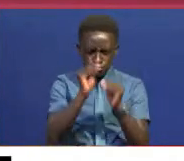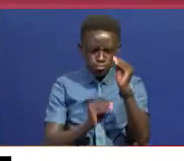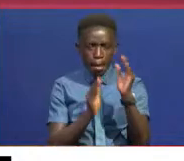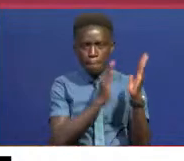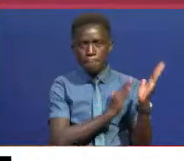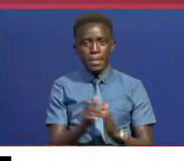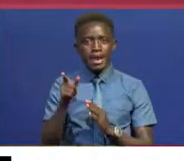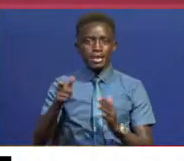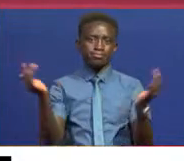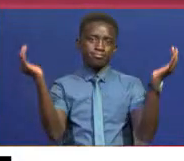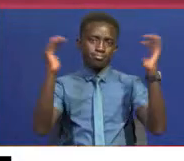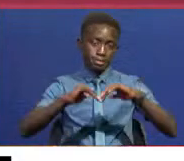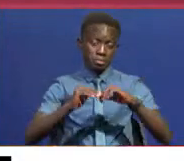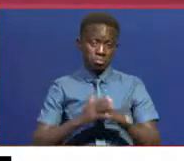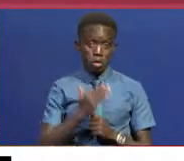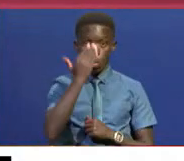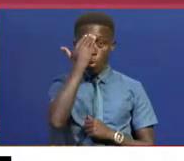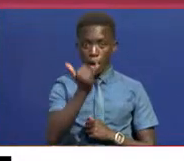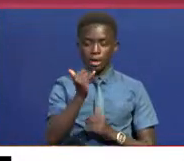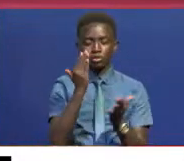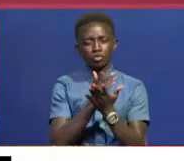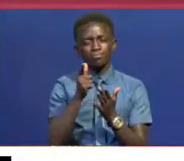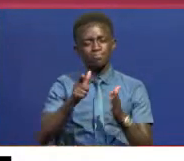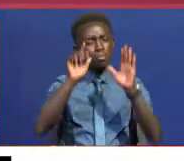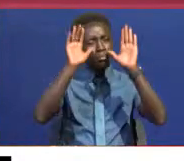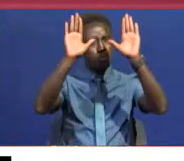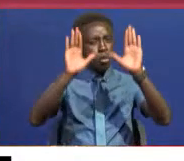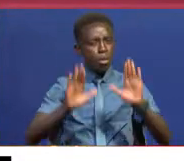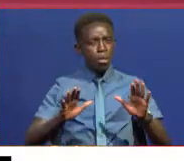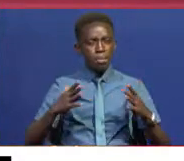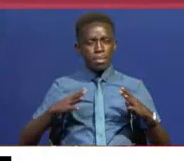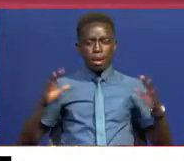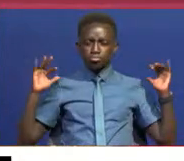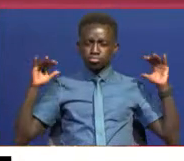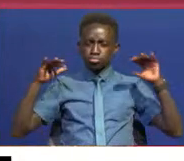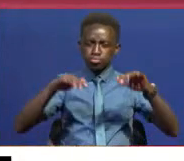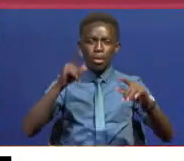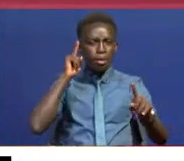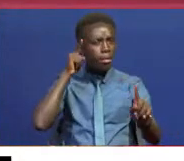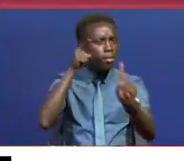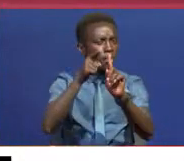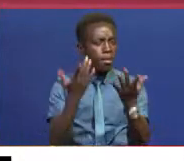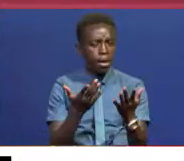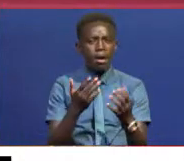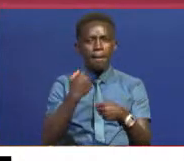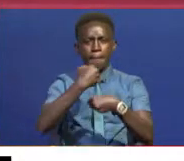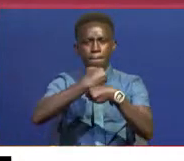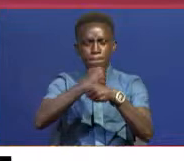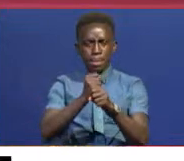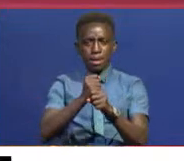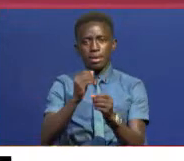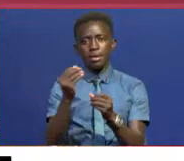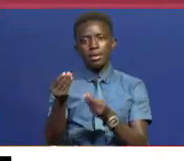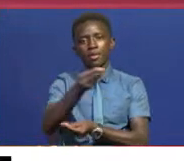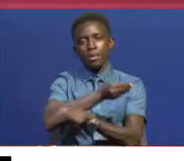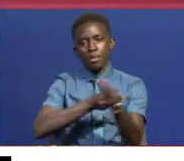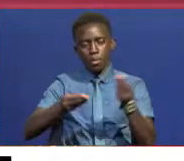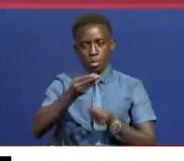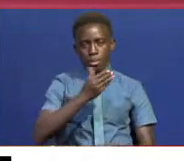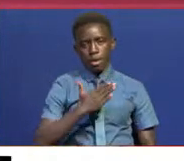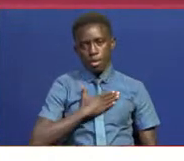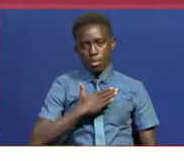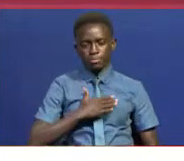gathering that is aimed at shaping and improving our economy. That is